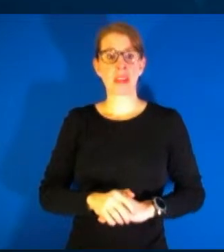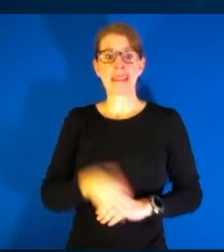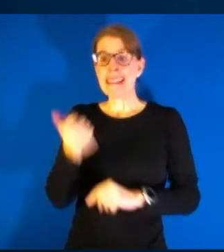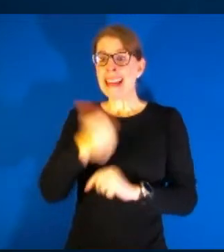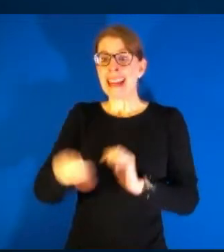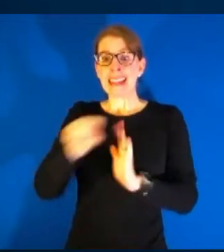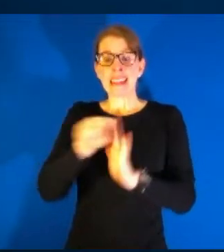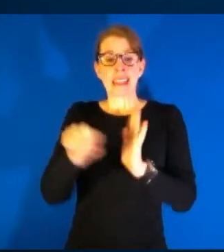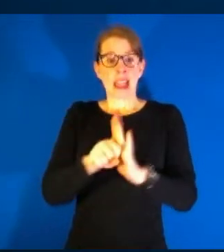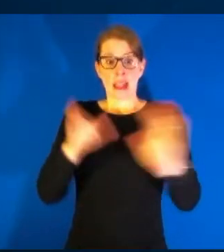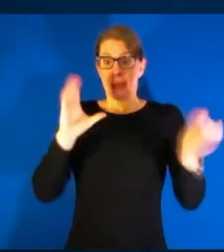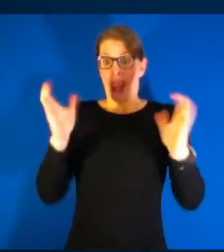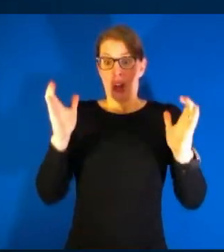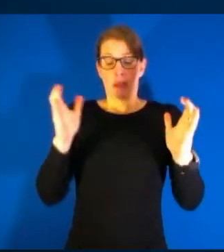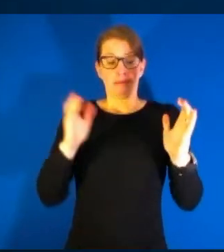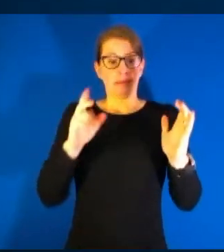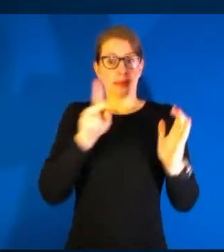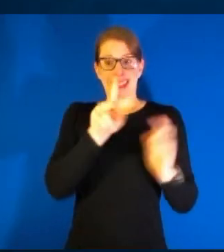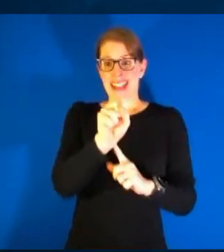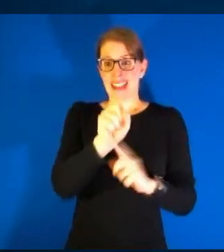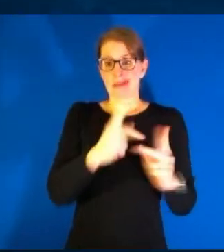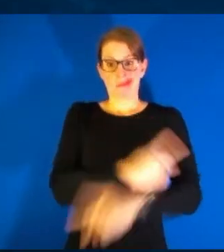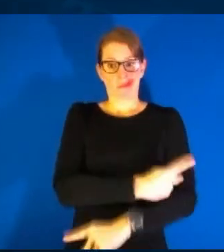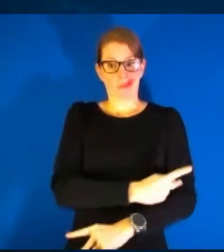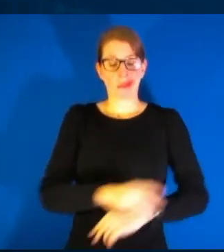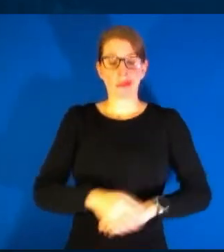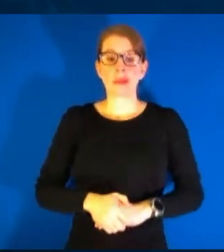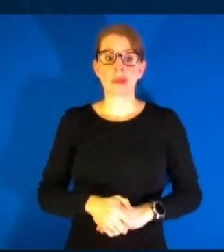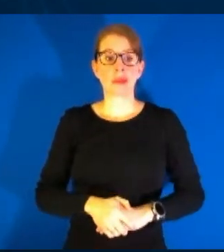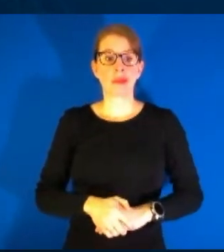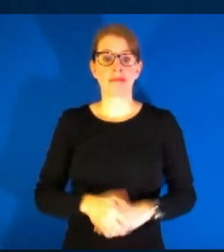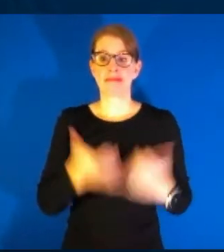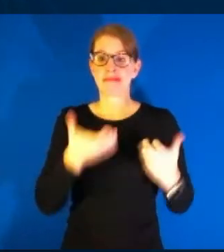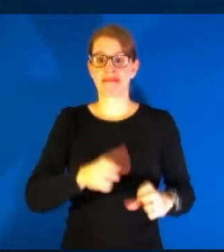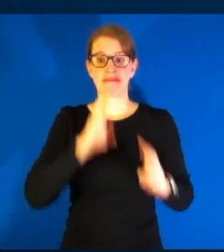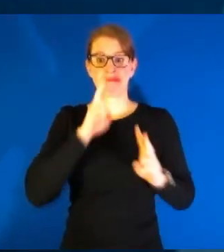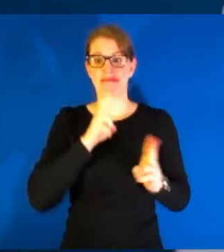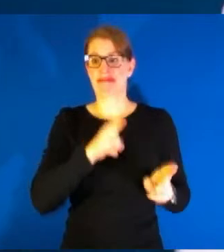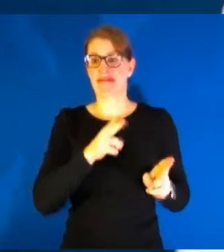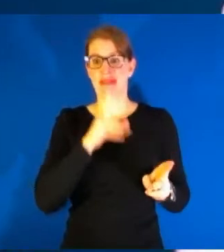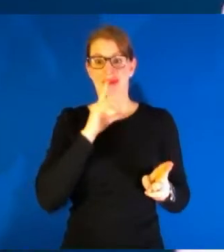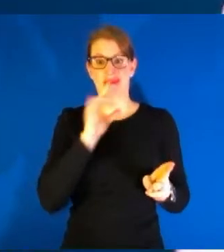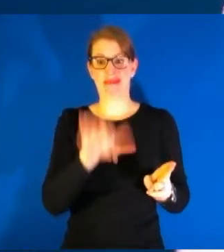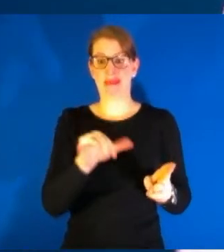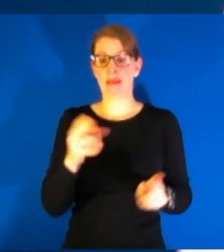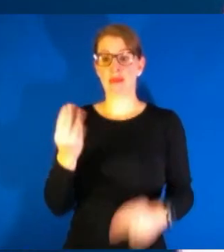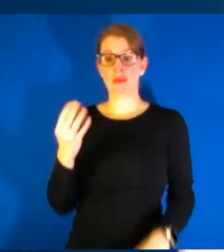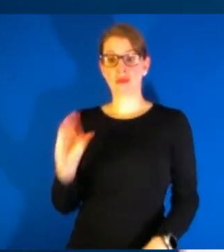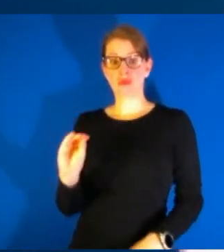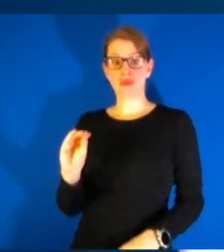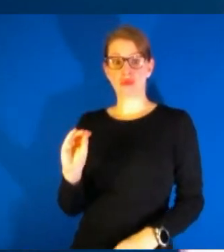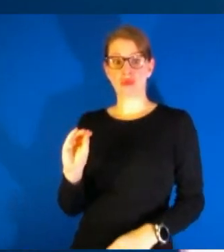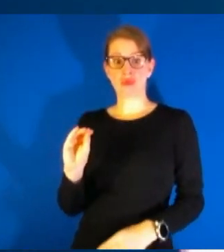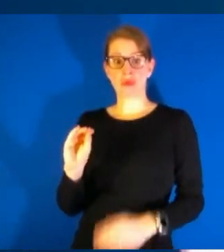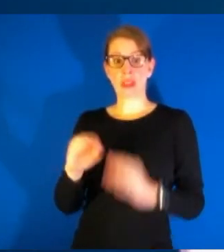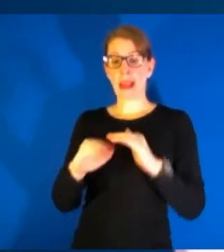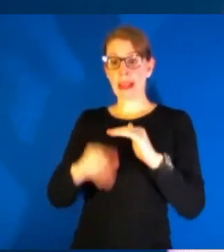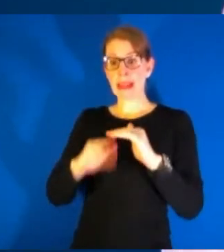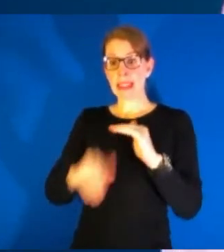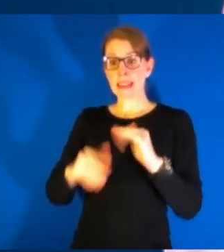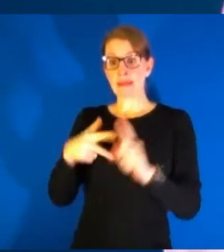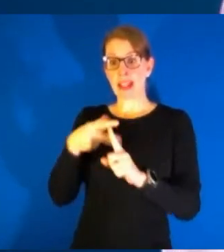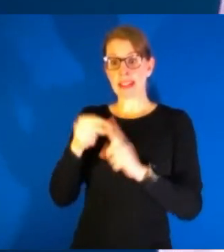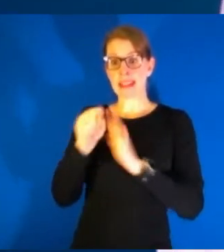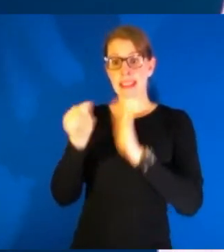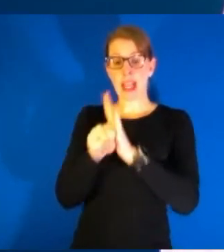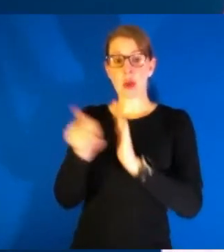in the United States, not exactly the honor you want to receive. We know that Missouri is the least vaccinated state in the United States. So